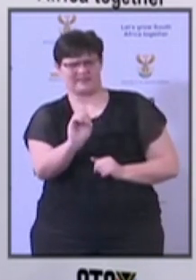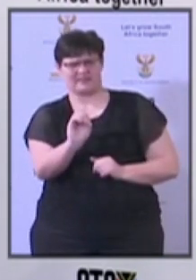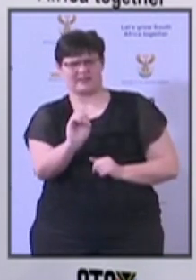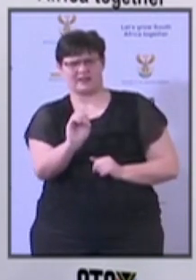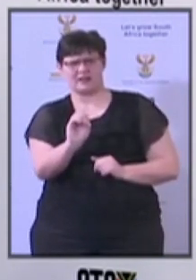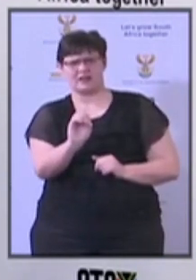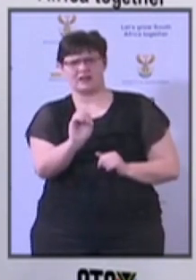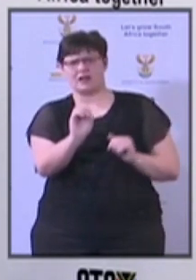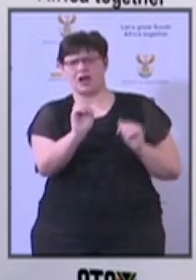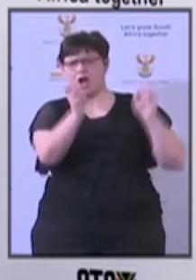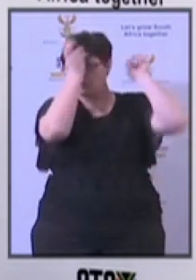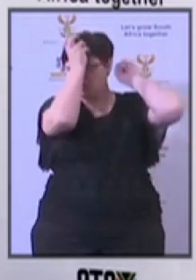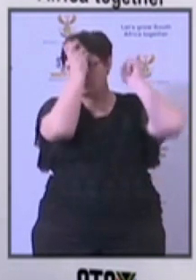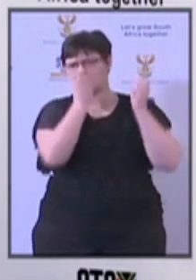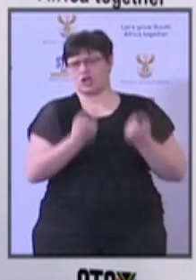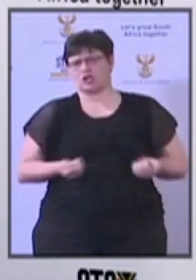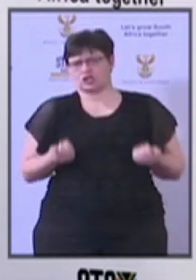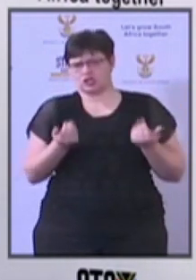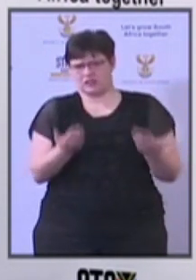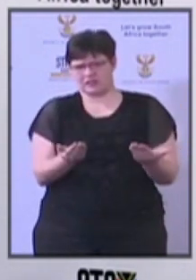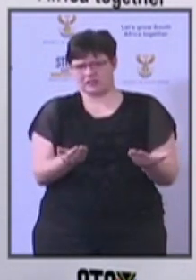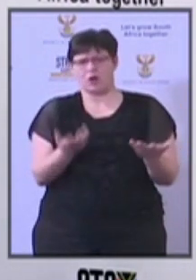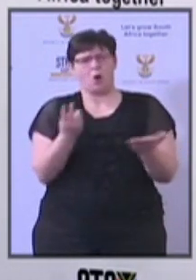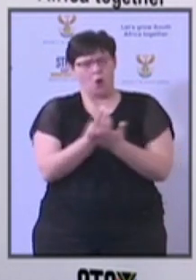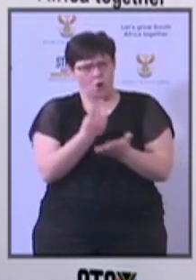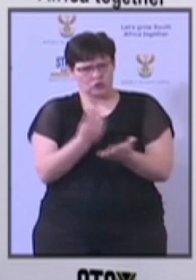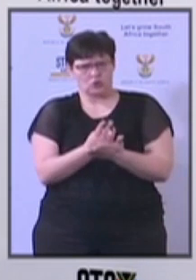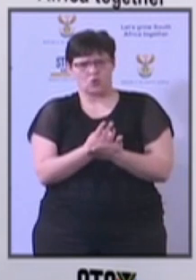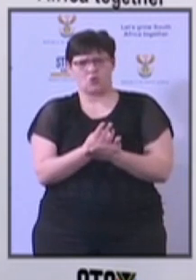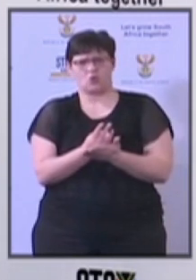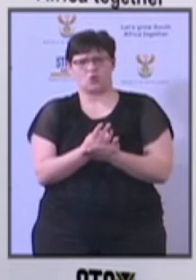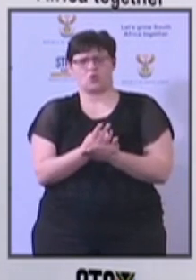services also releases